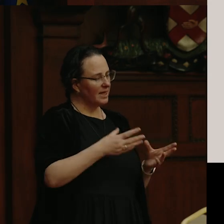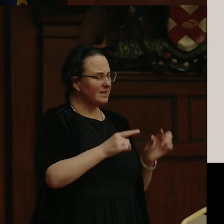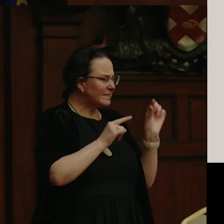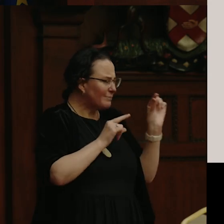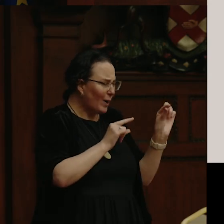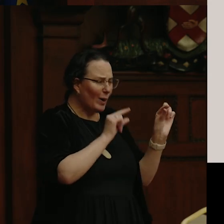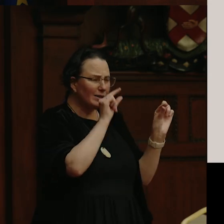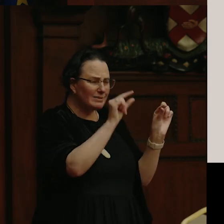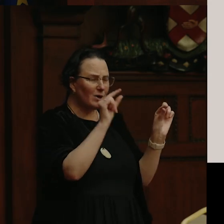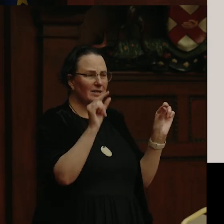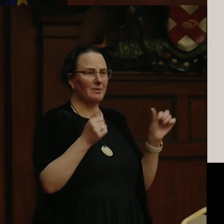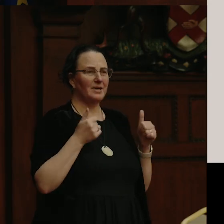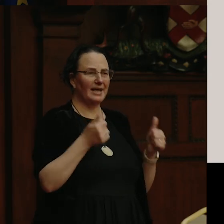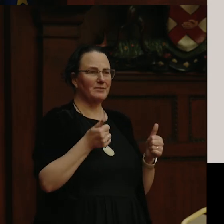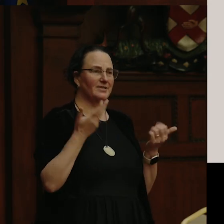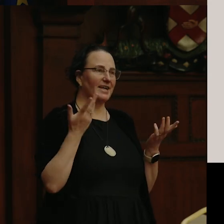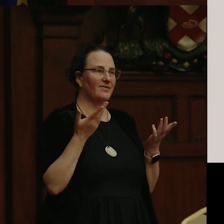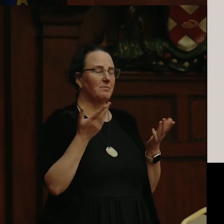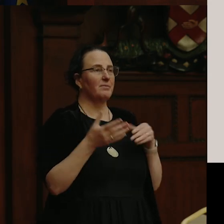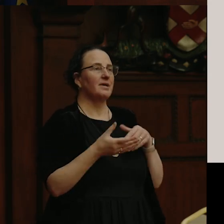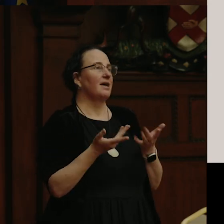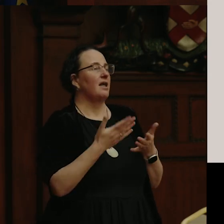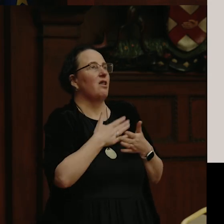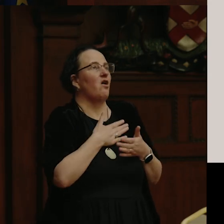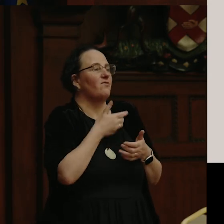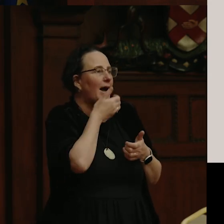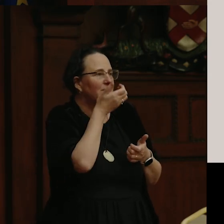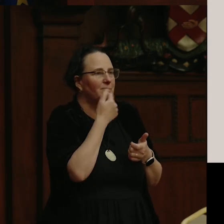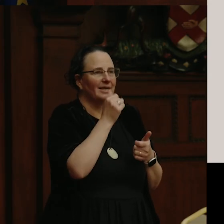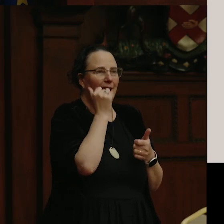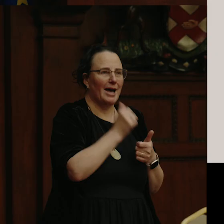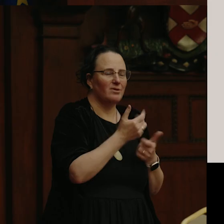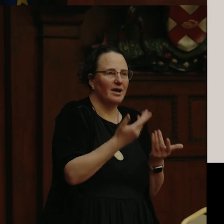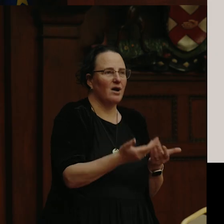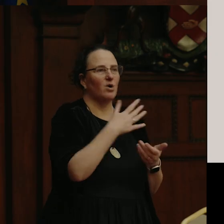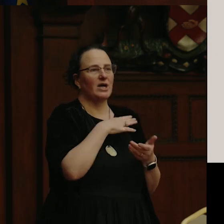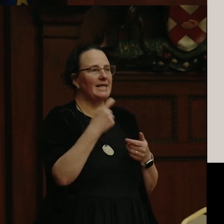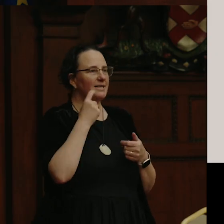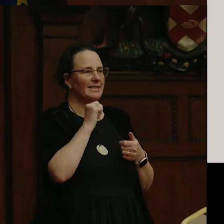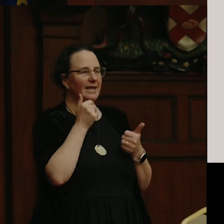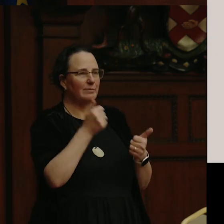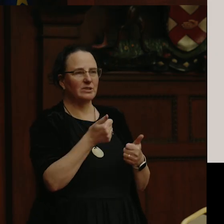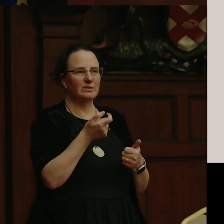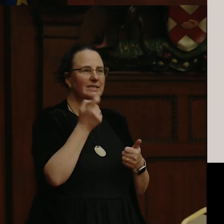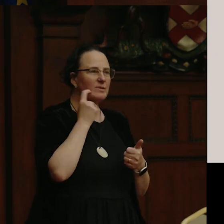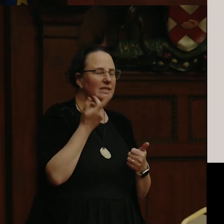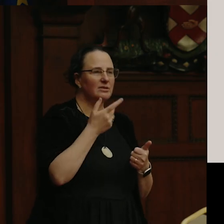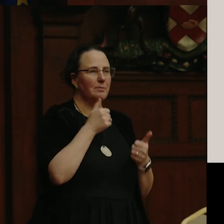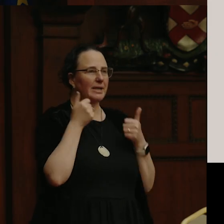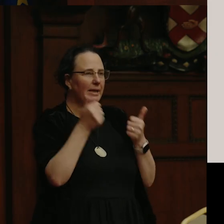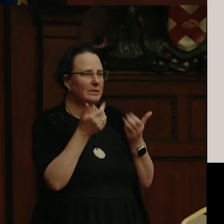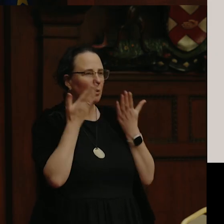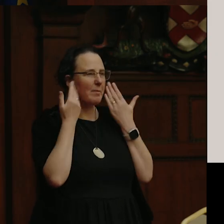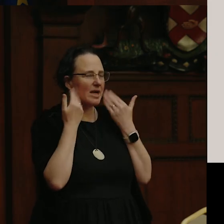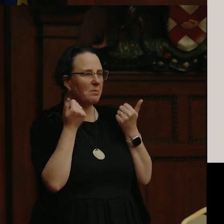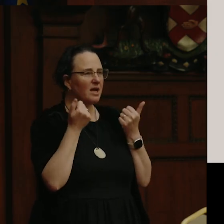small things, you know, not being able to have a favourite fruit like apples, or not being able to eat sweets at Christmas, not being able to wear makeup, but they were actually quite